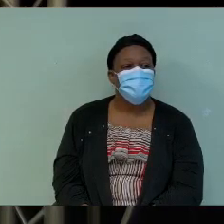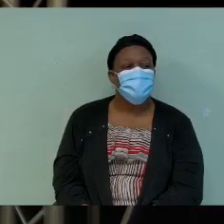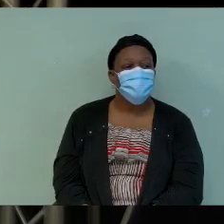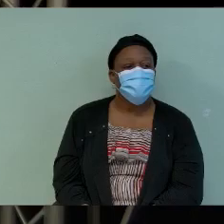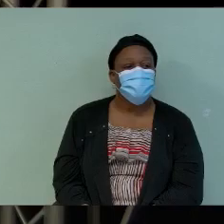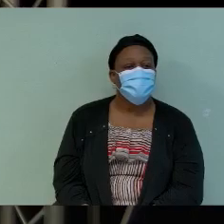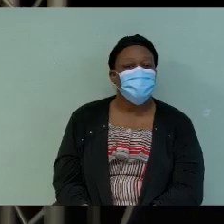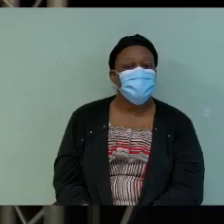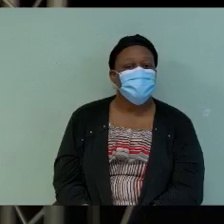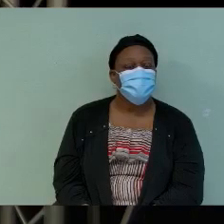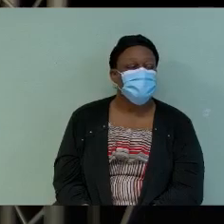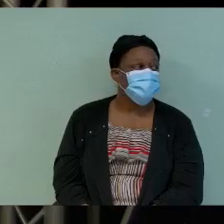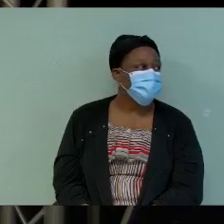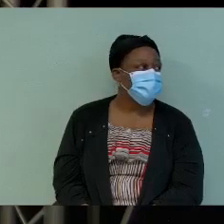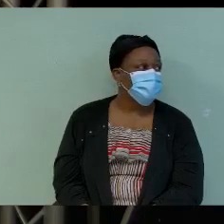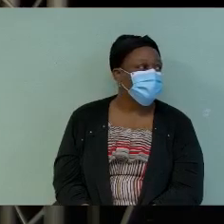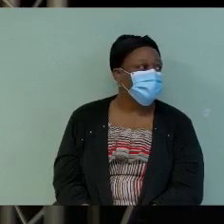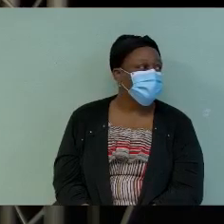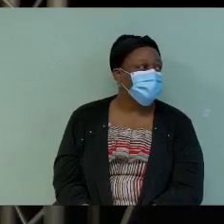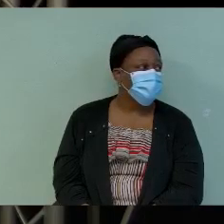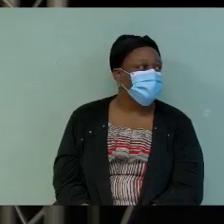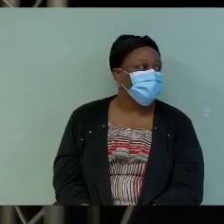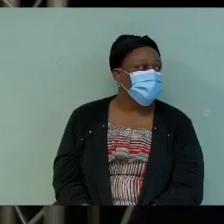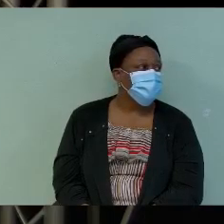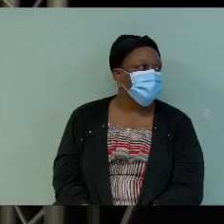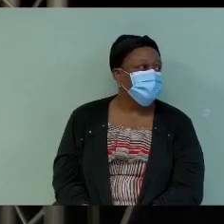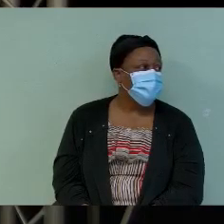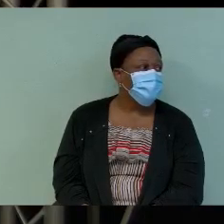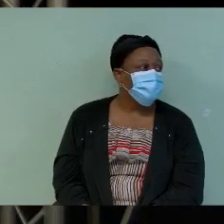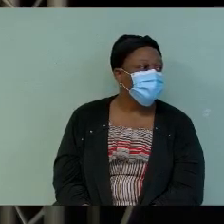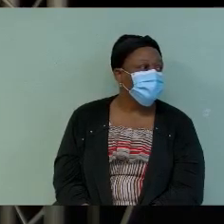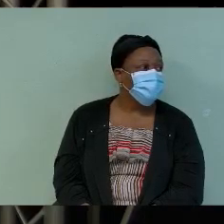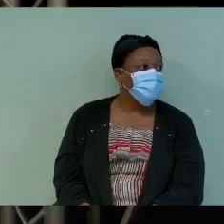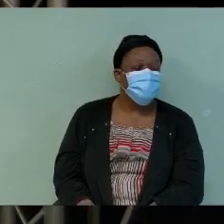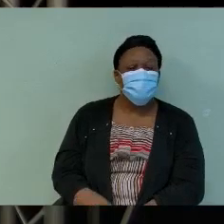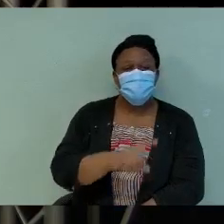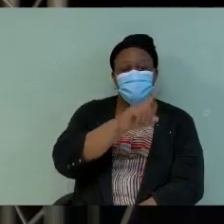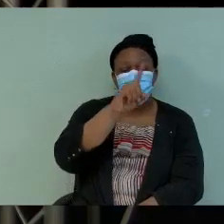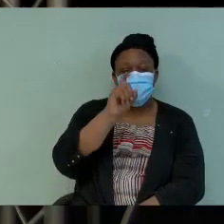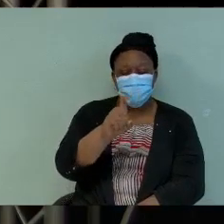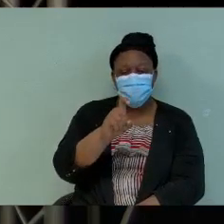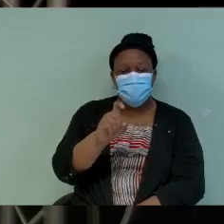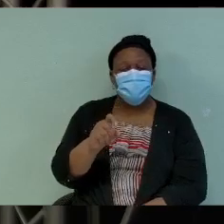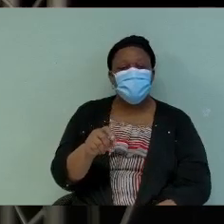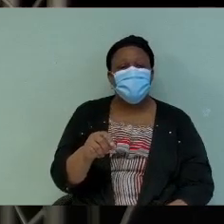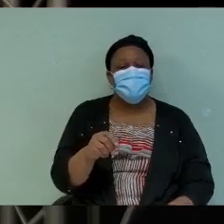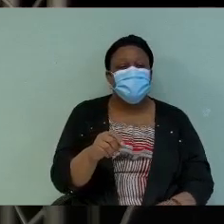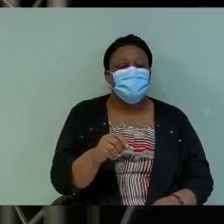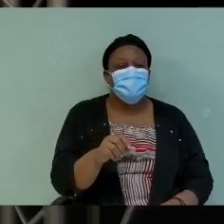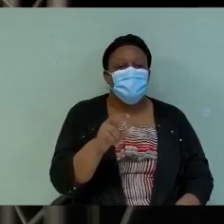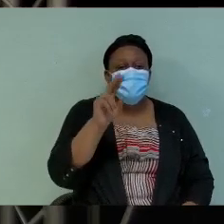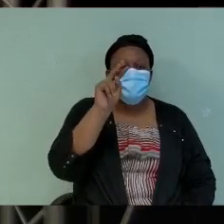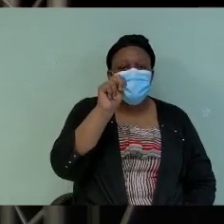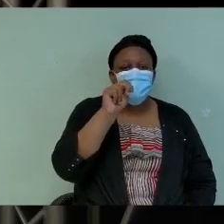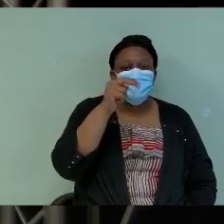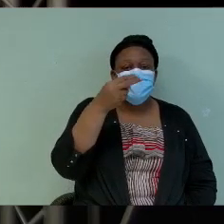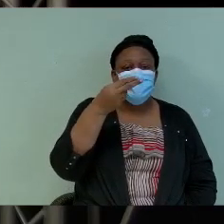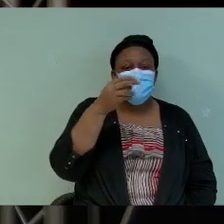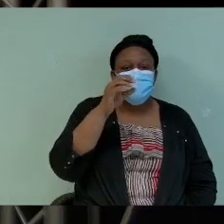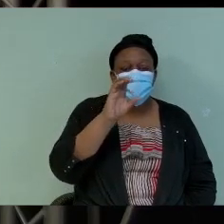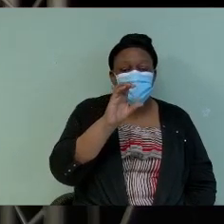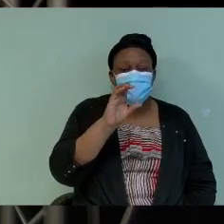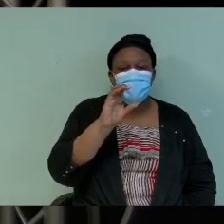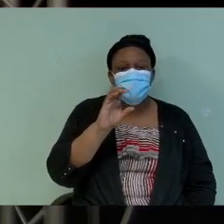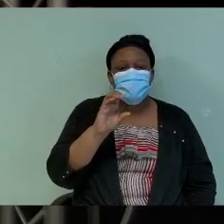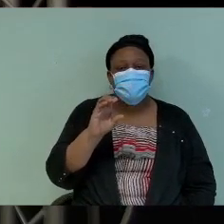This question has to do with NHC. Has NHC put something in place where online payments can